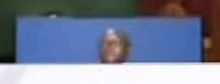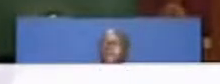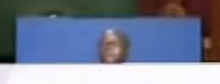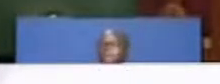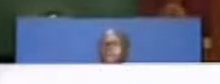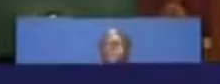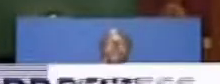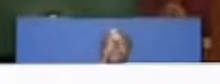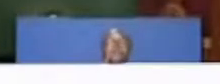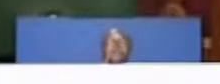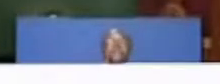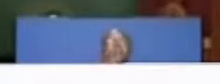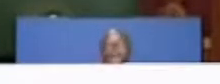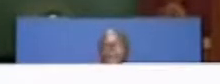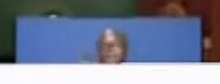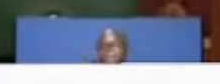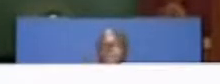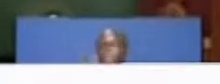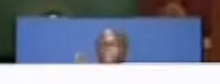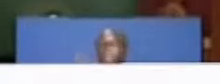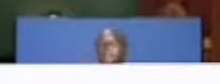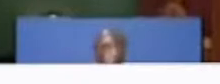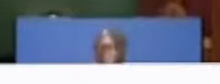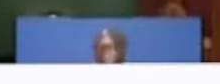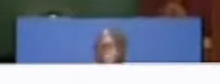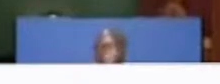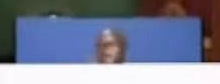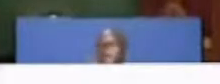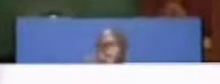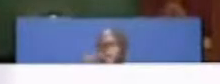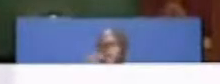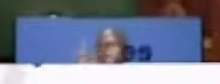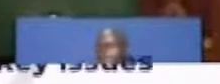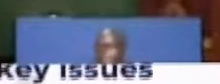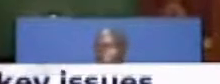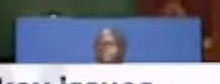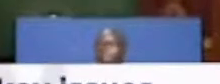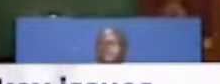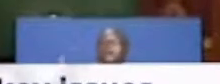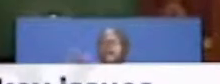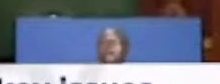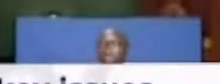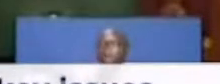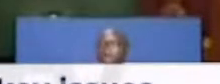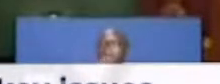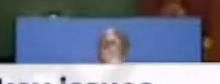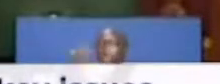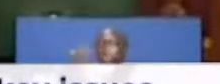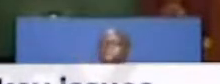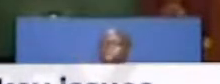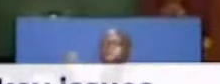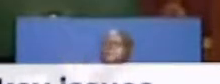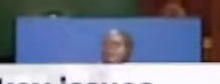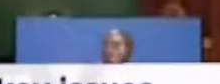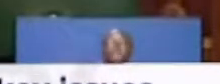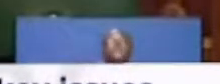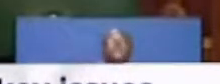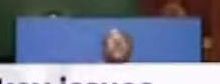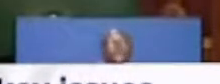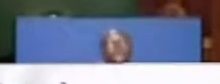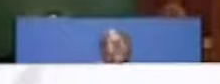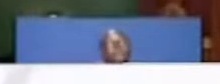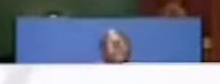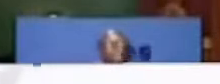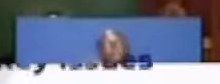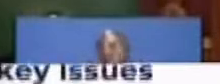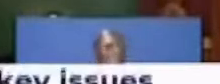million Kenya shillings. The NHIF Supercover launched in July of 2015 is another initiative